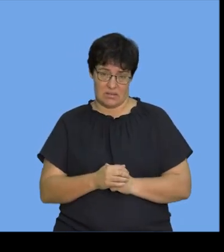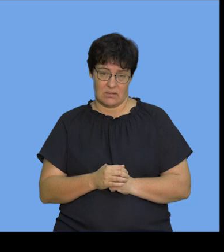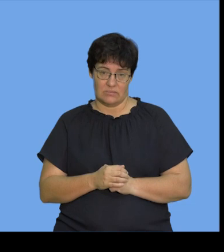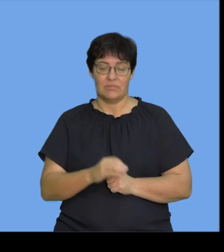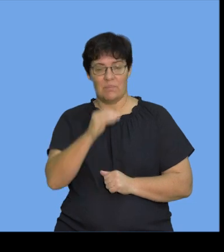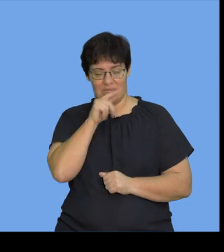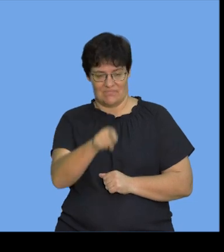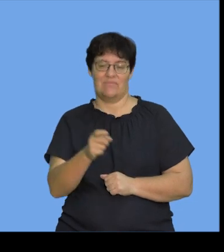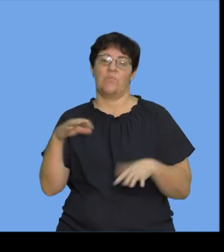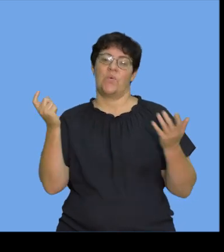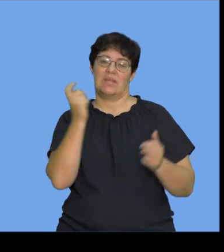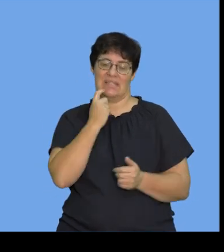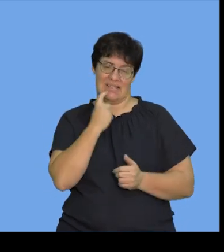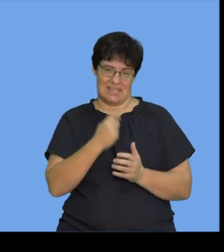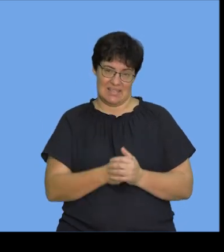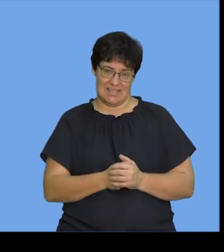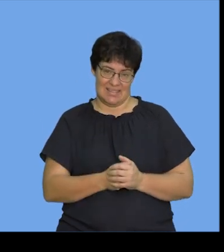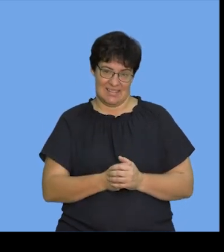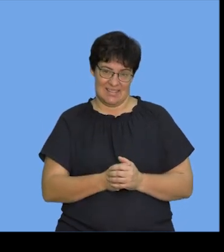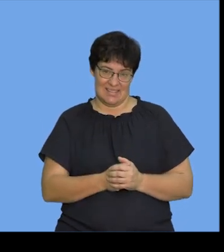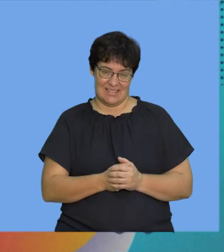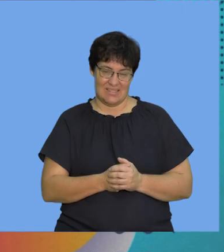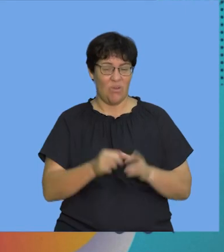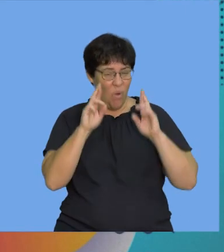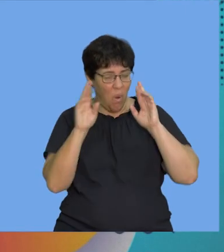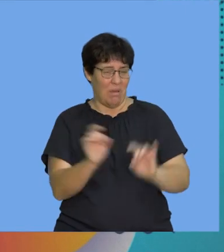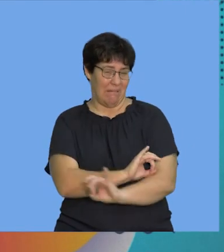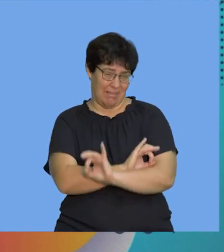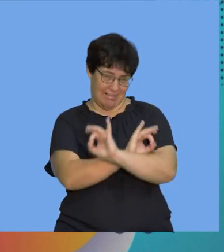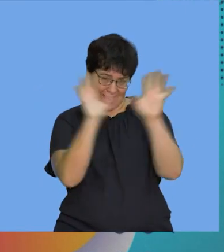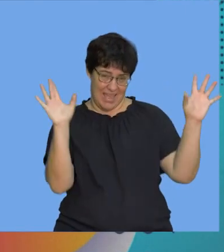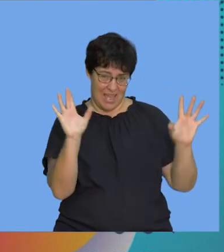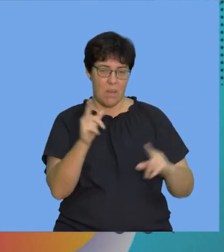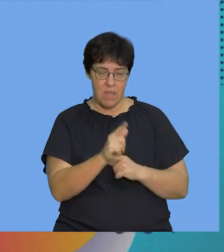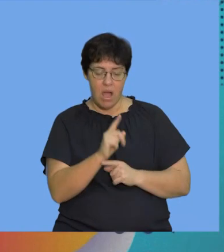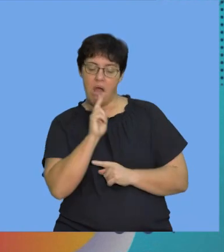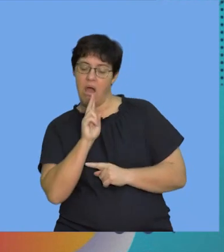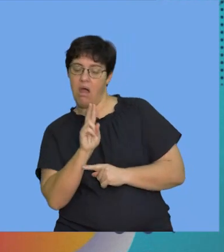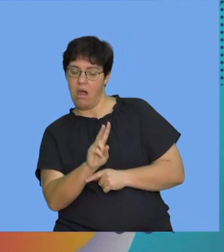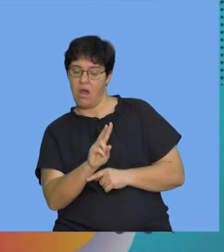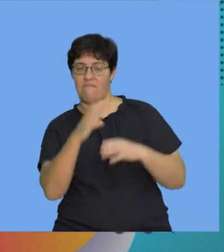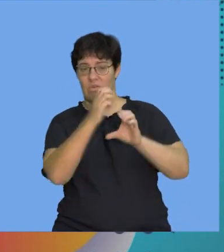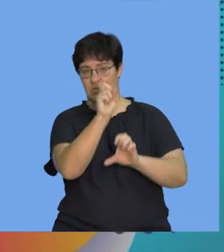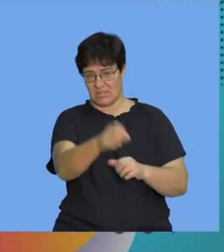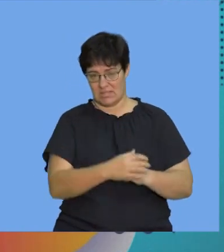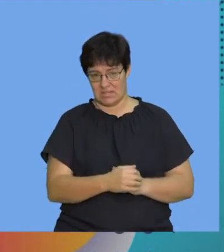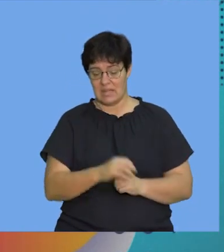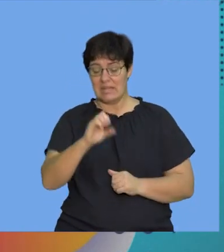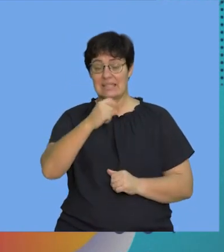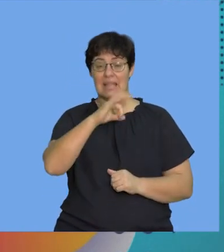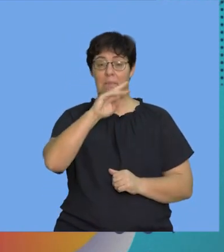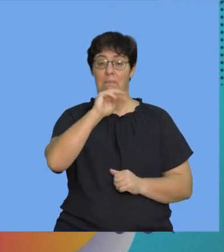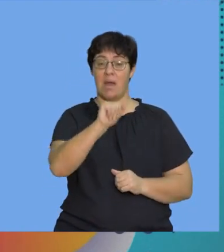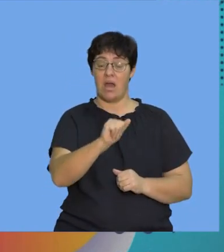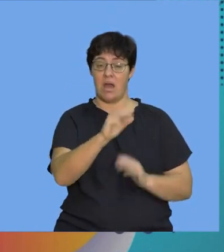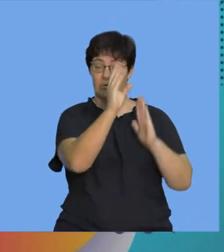easier for us. So guys, I hope that clarifies a few things here that you need to look at, please. Remember, sigma notation is how